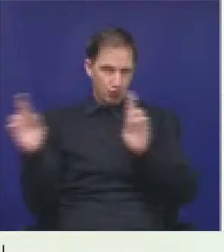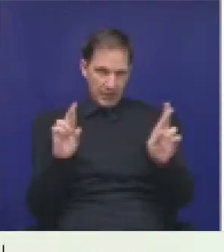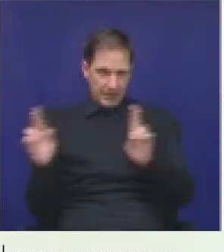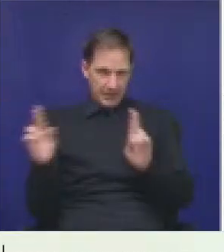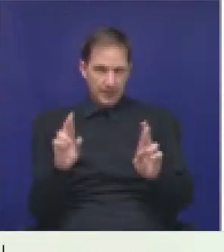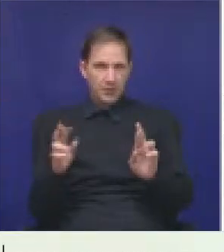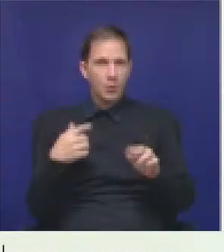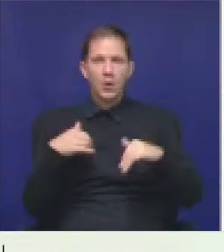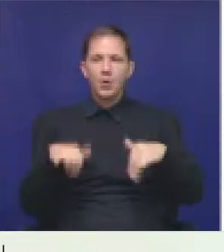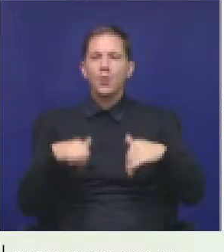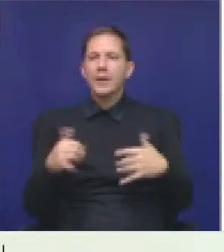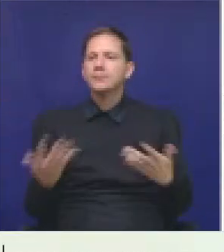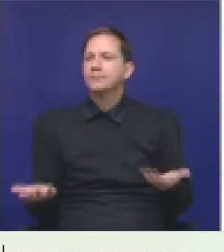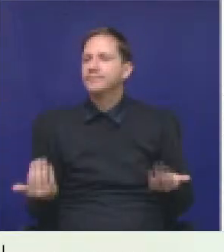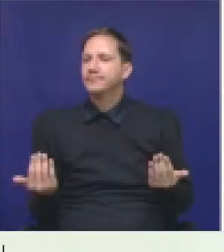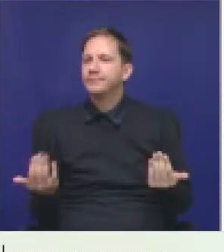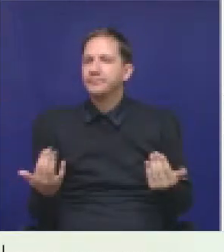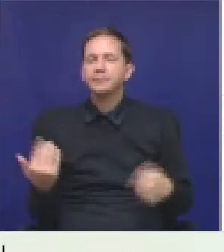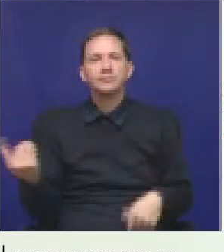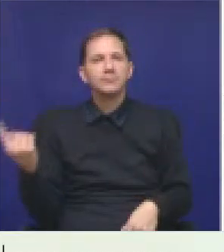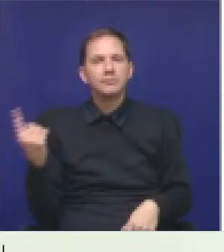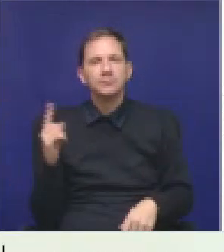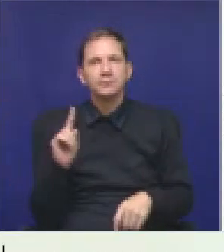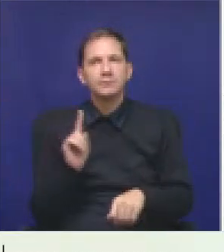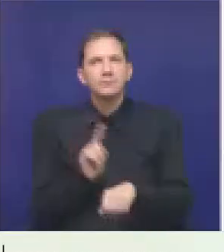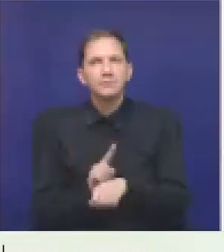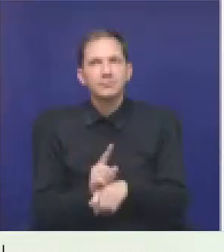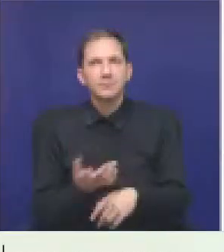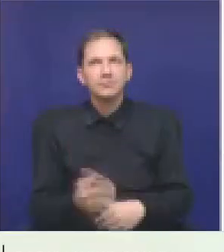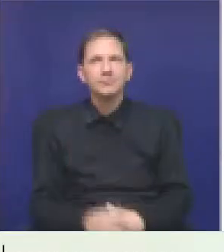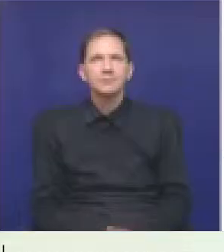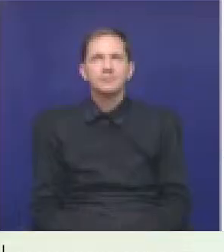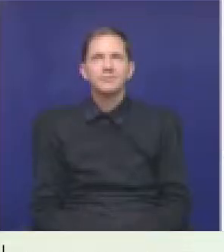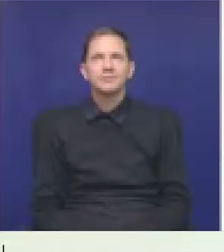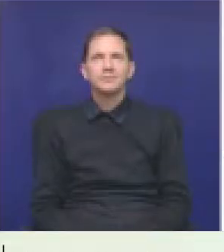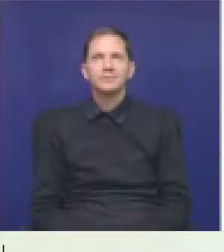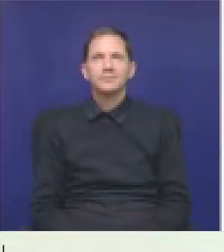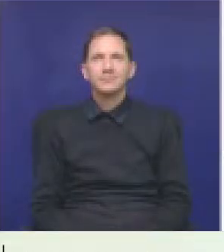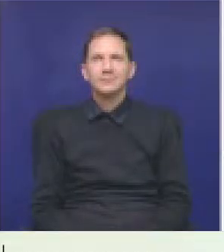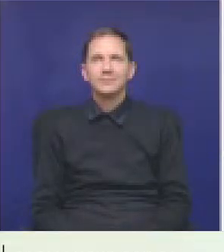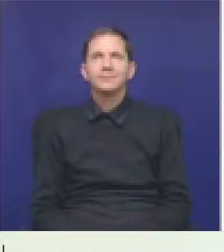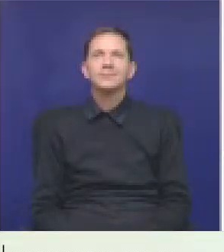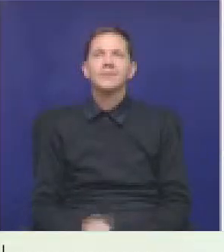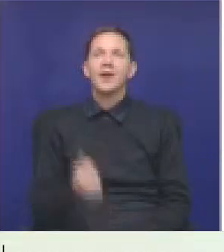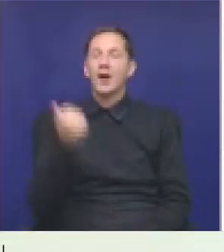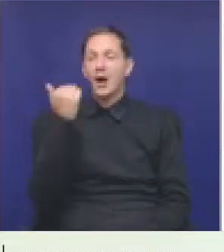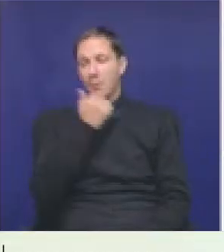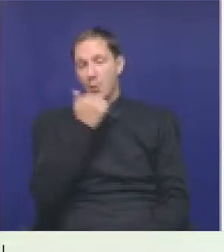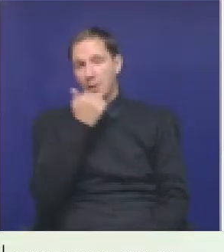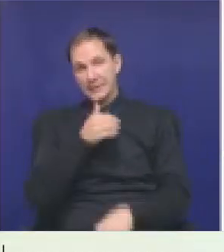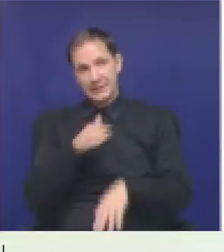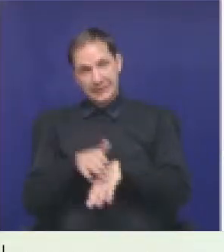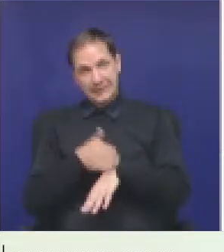Thank you, Chair. I was still waiting trial on my desk there. Apologies,